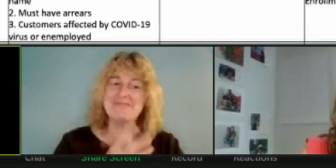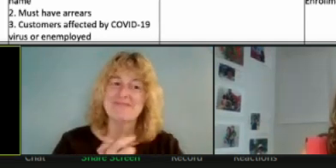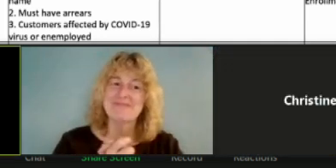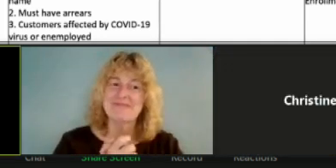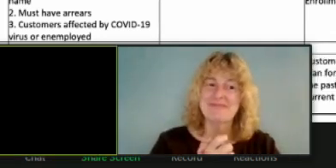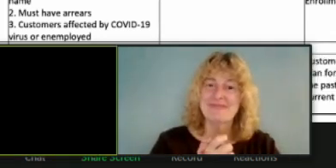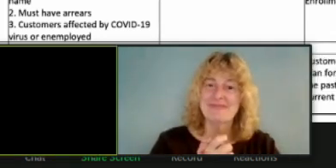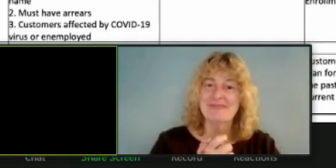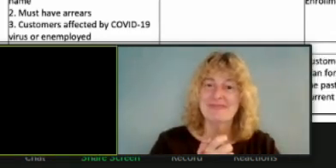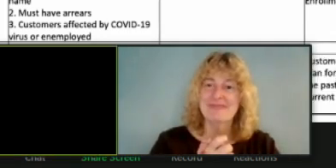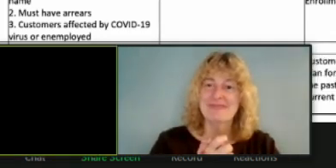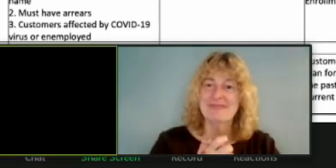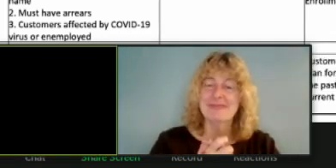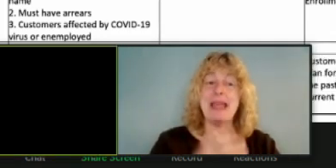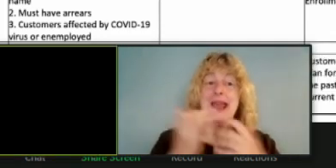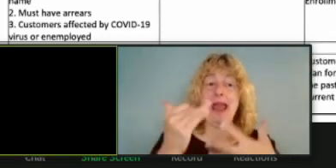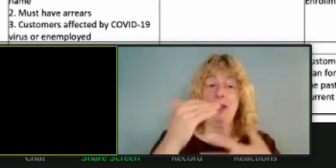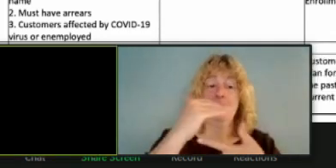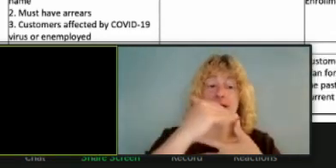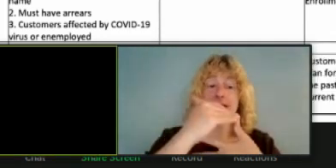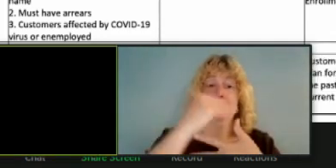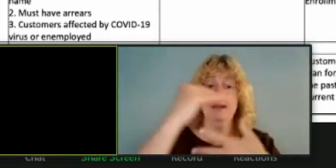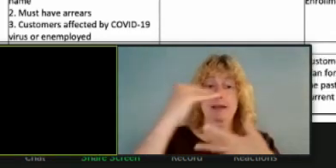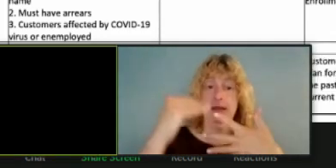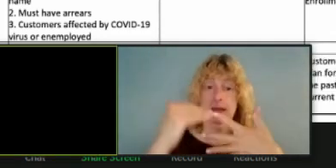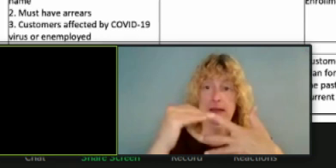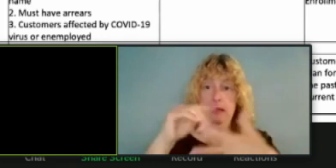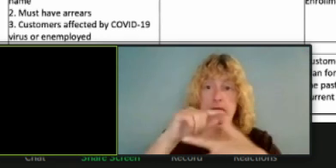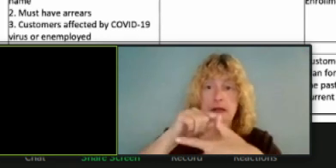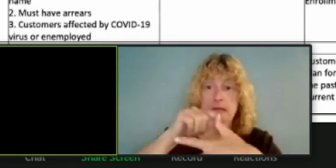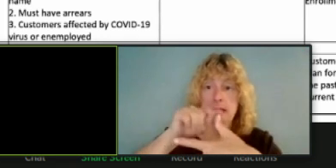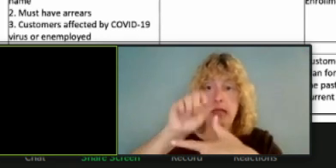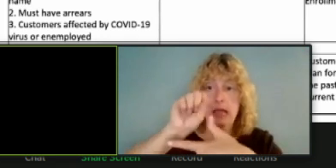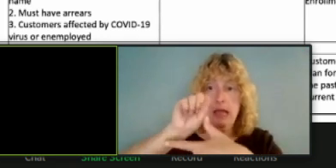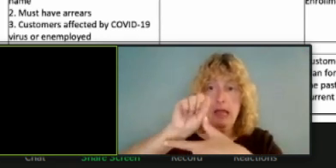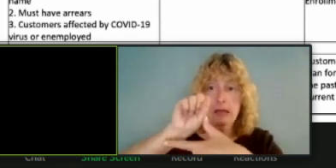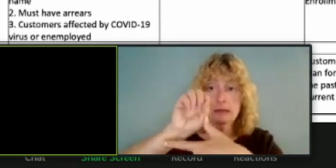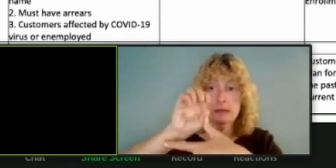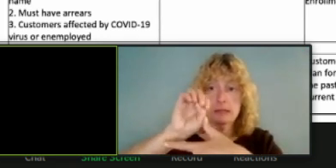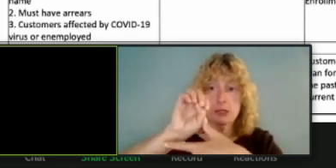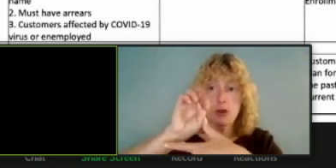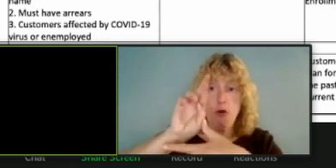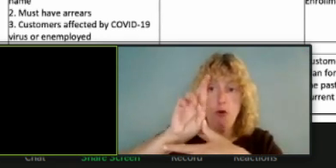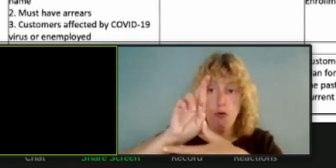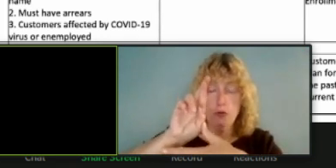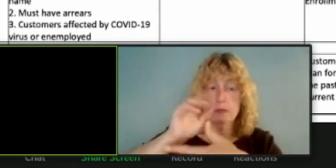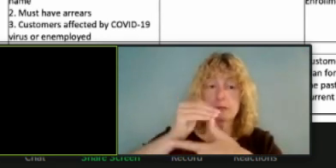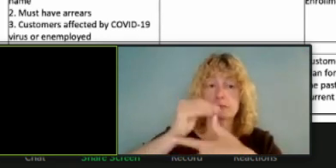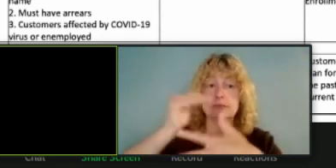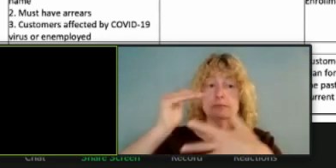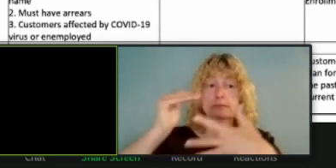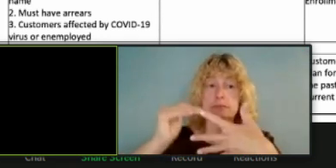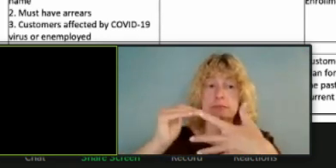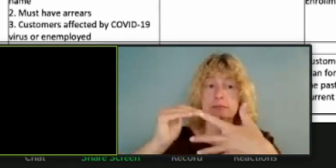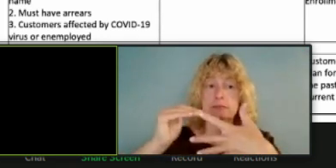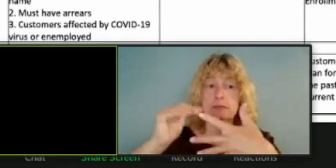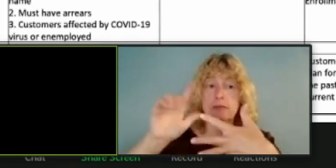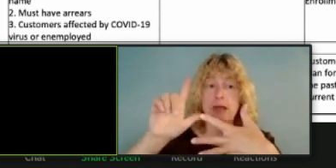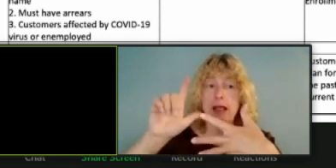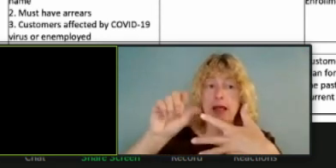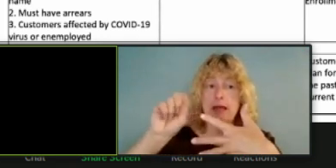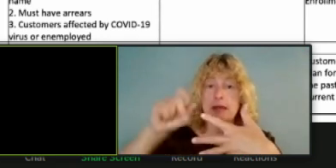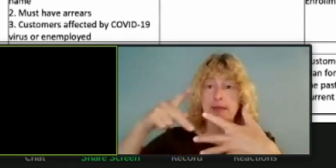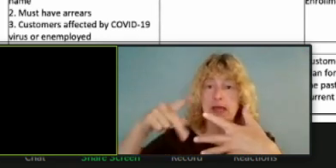Okay. The next program that's out there. So I am going to reiterate, it's over $23